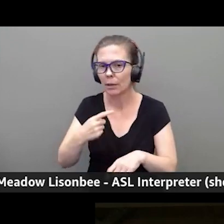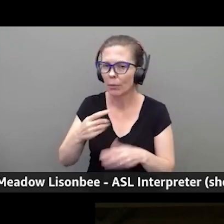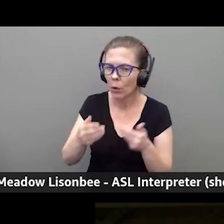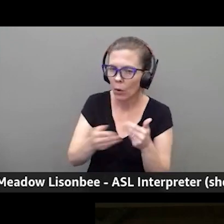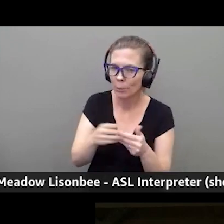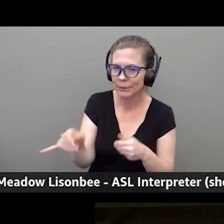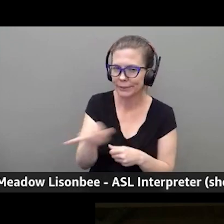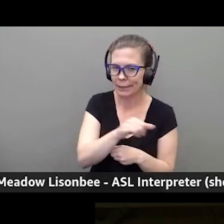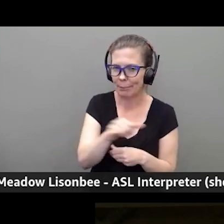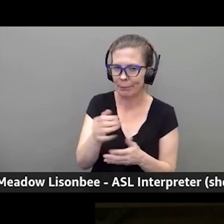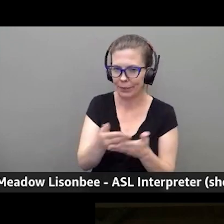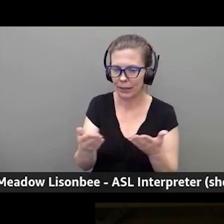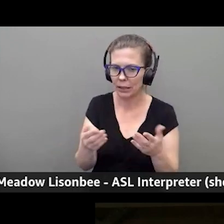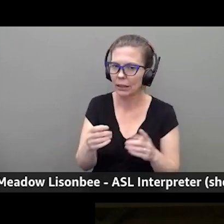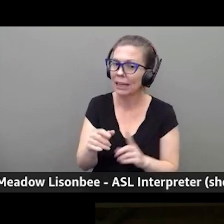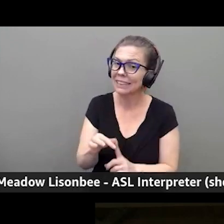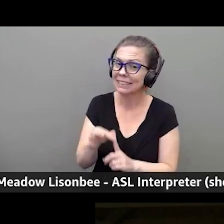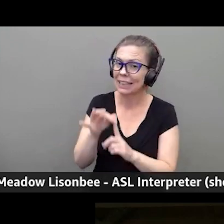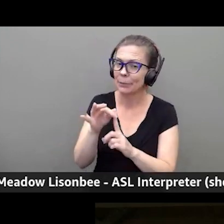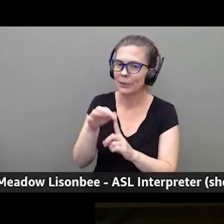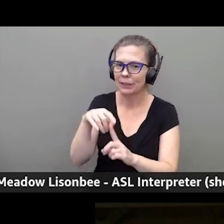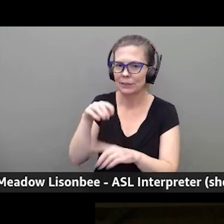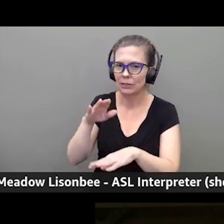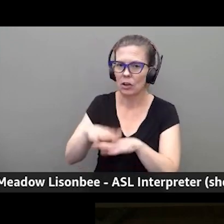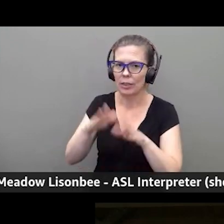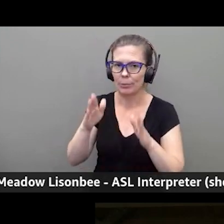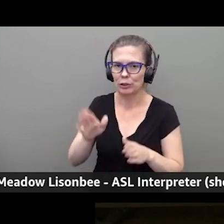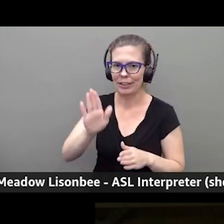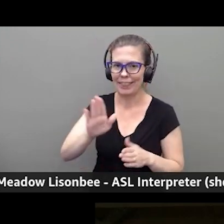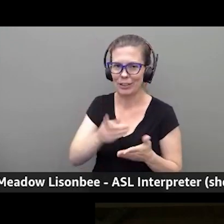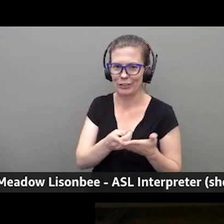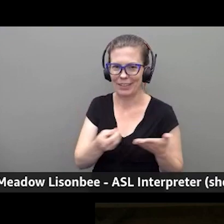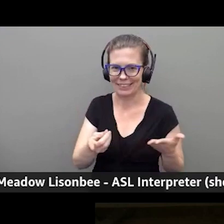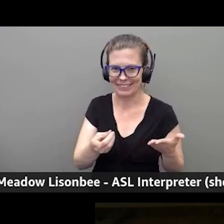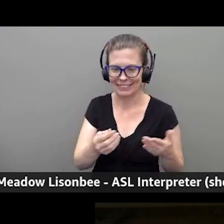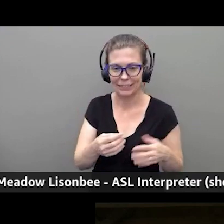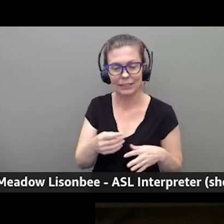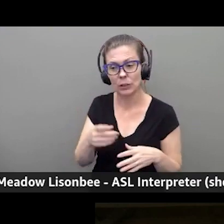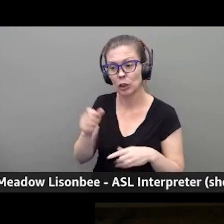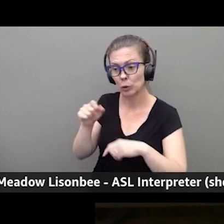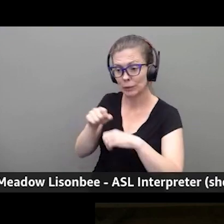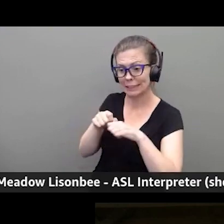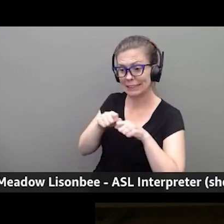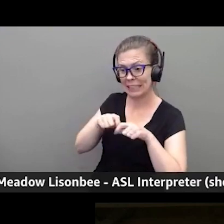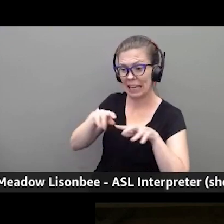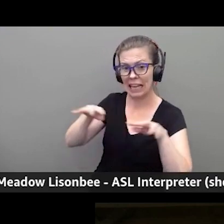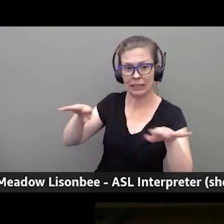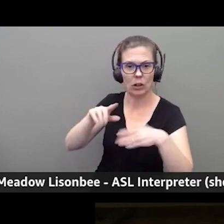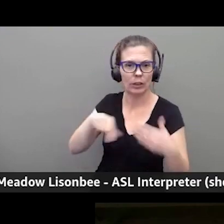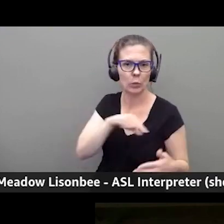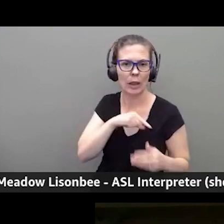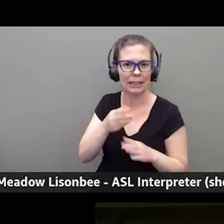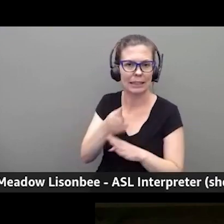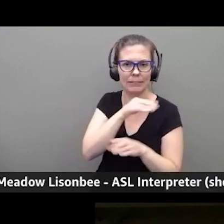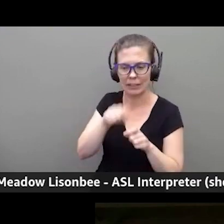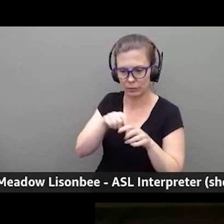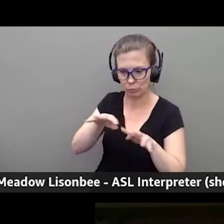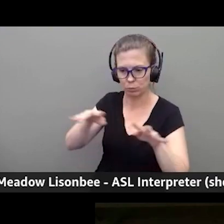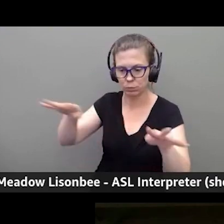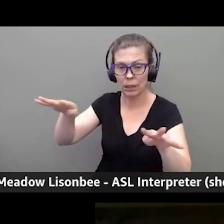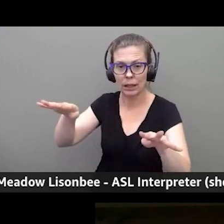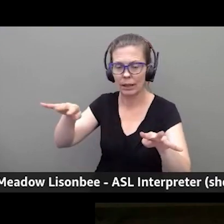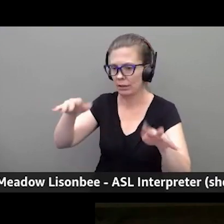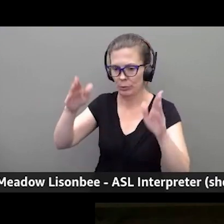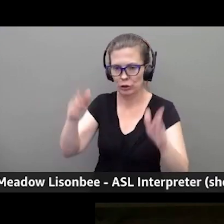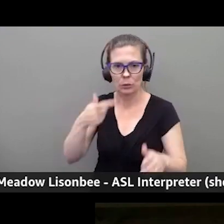exact same thing, except all that is done right on the person's device. So you actually send out all those qualities ahead of time, and then who's ever